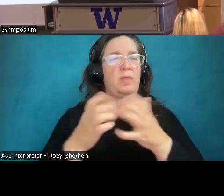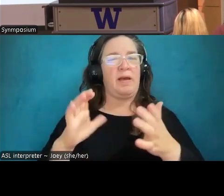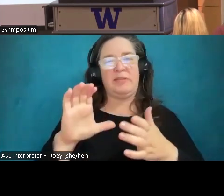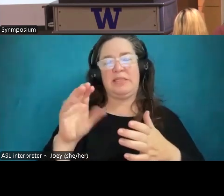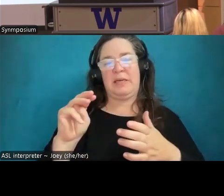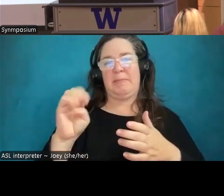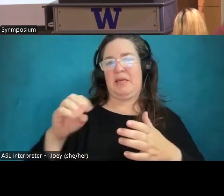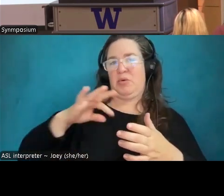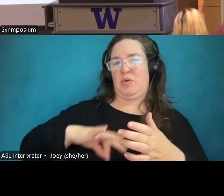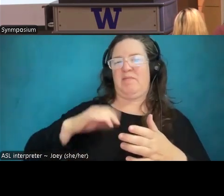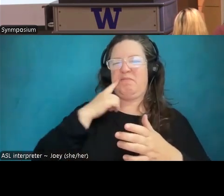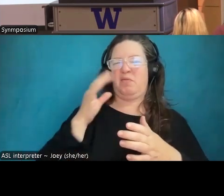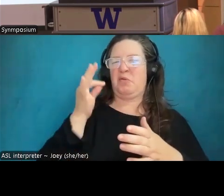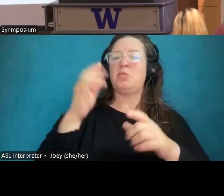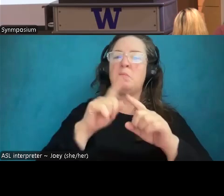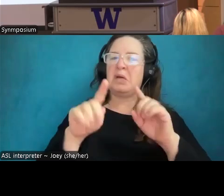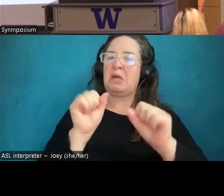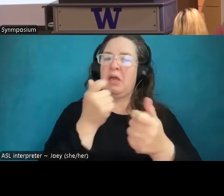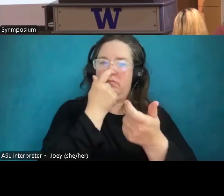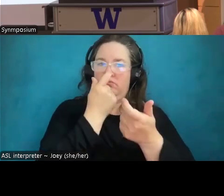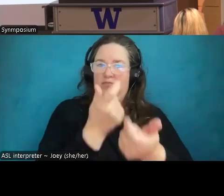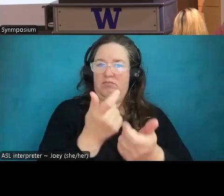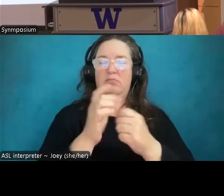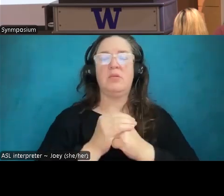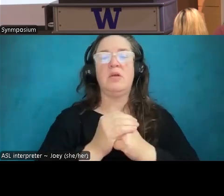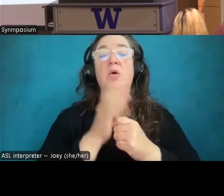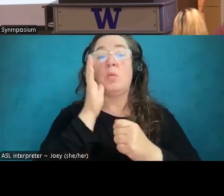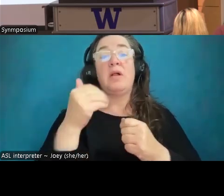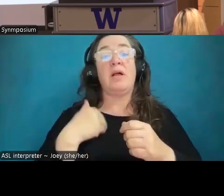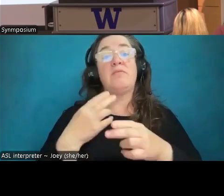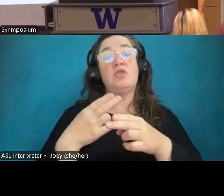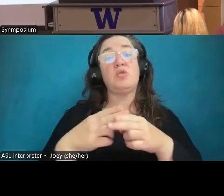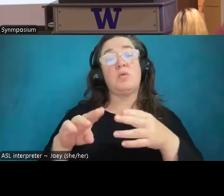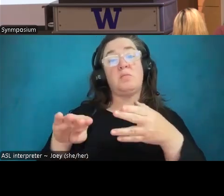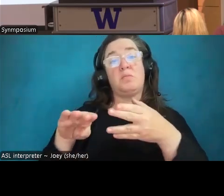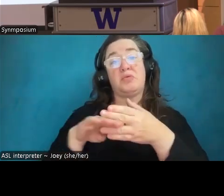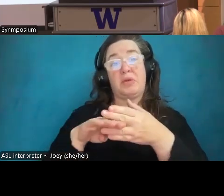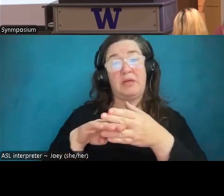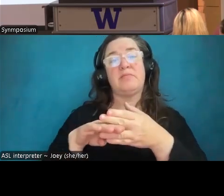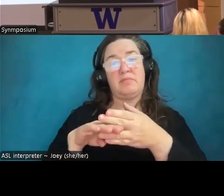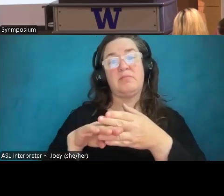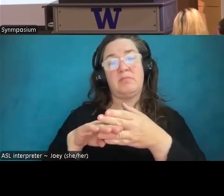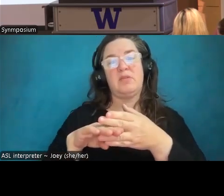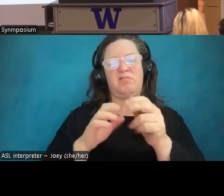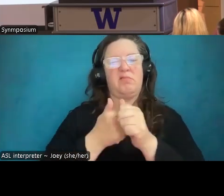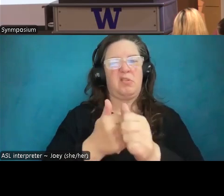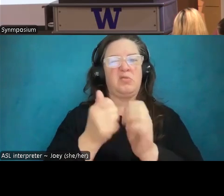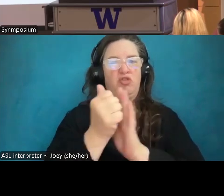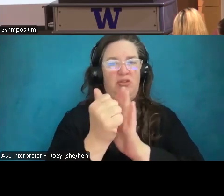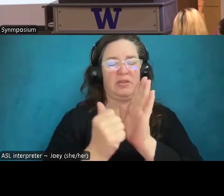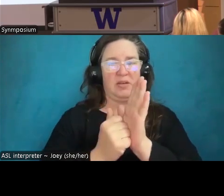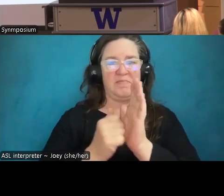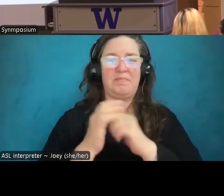a short break as noted on the agenda. Thank you for your patience with that. And as a reminder for people on